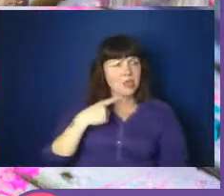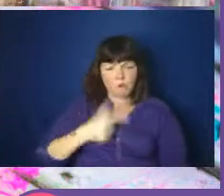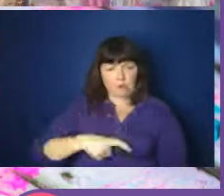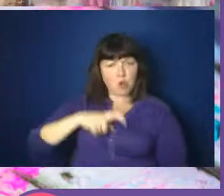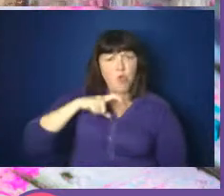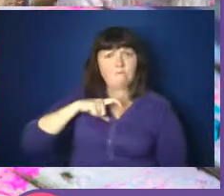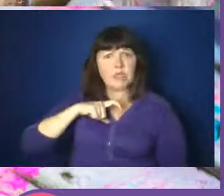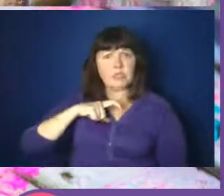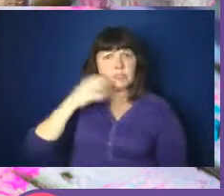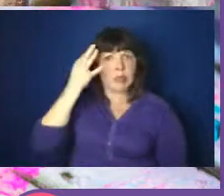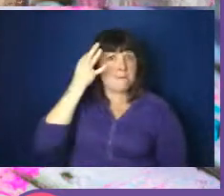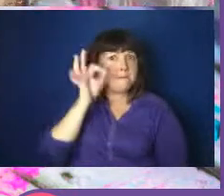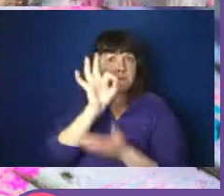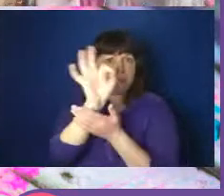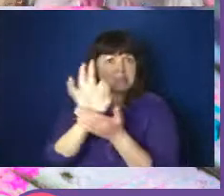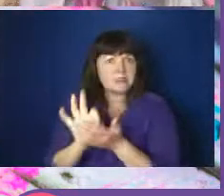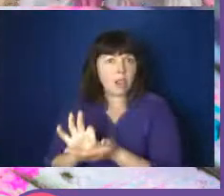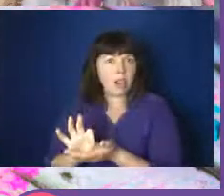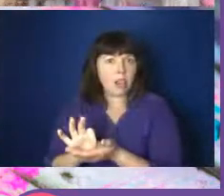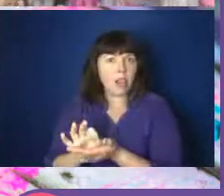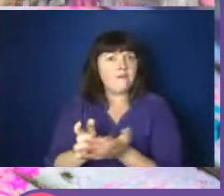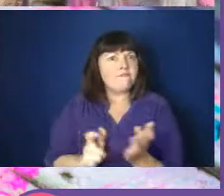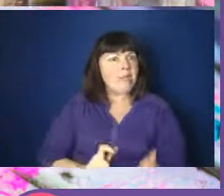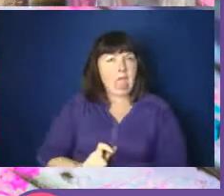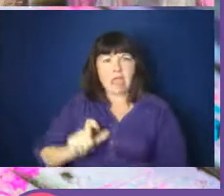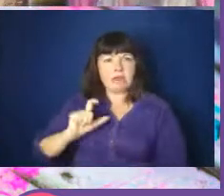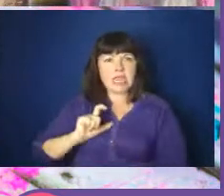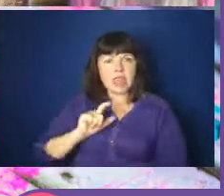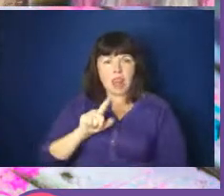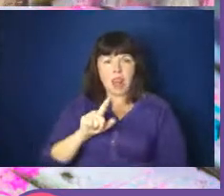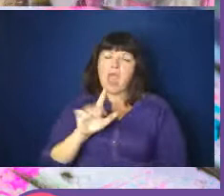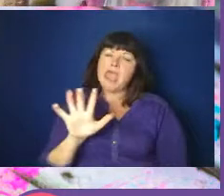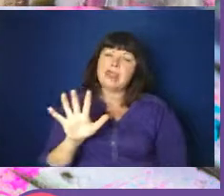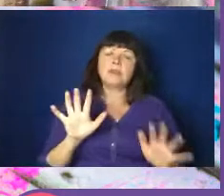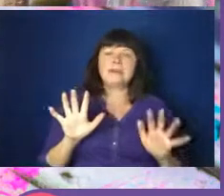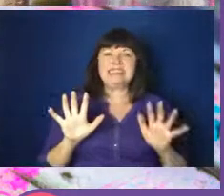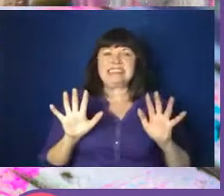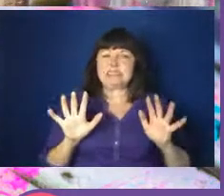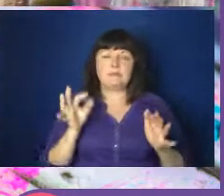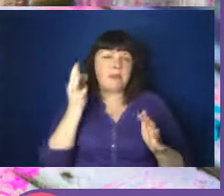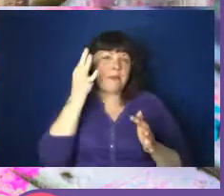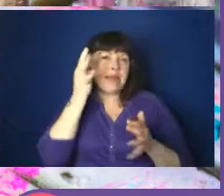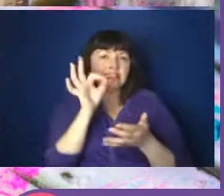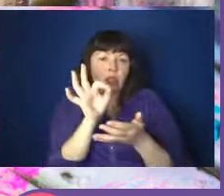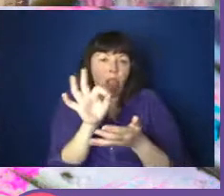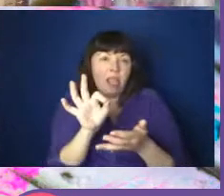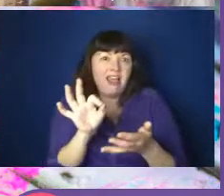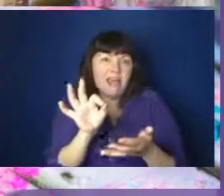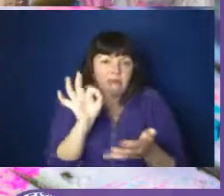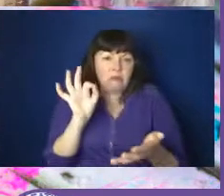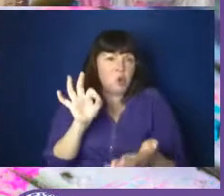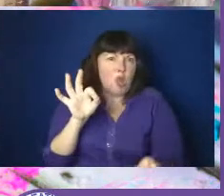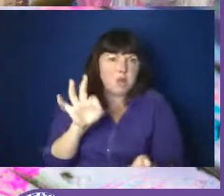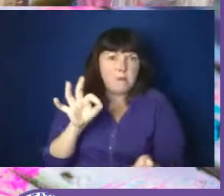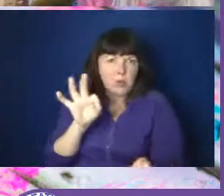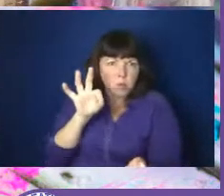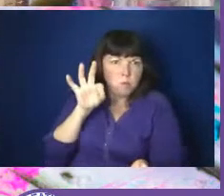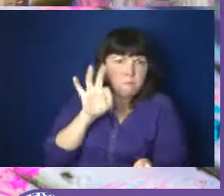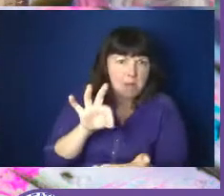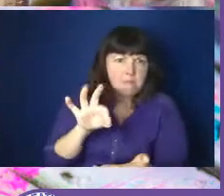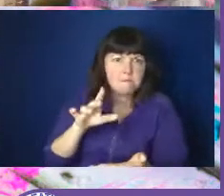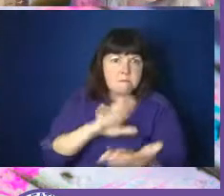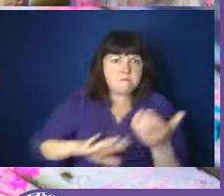these kind of light sketches and then slight shading. But you've kind of just gone for it. You're quite assertive. And it's like, I